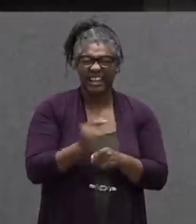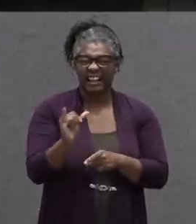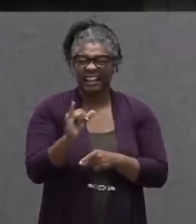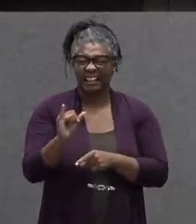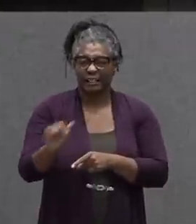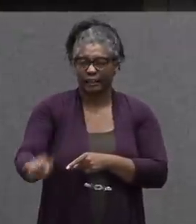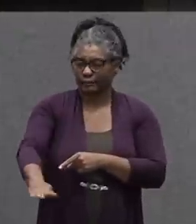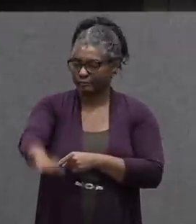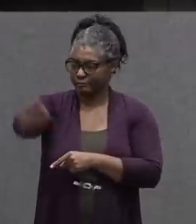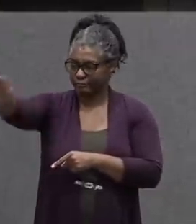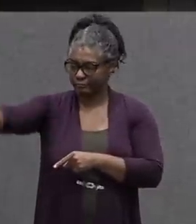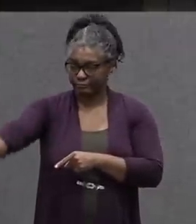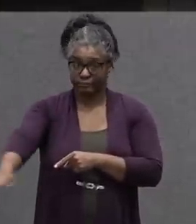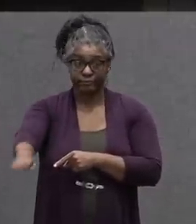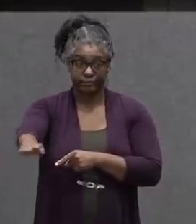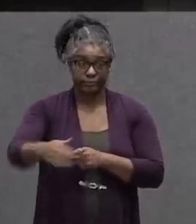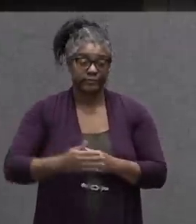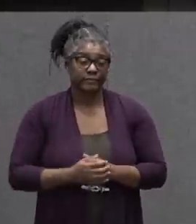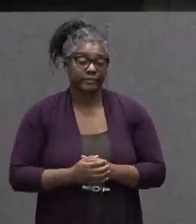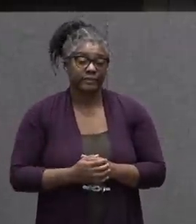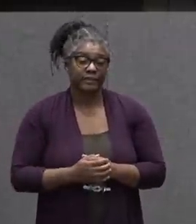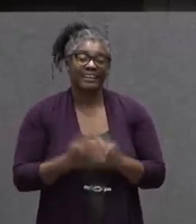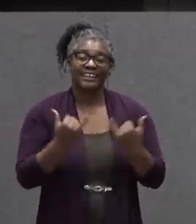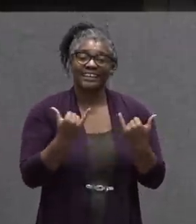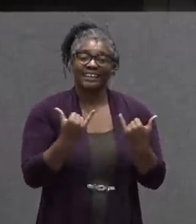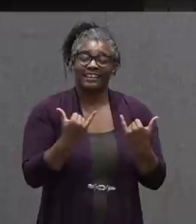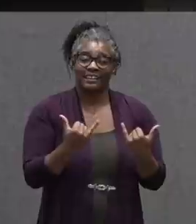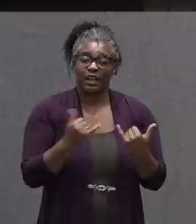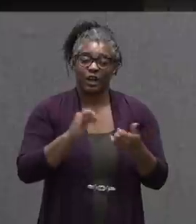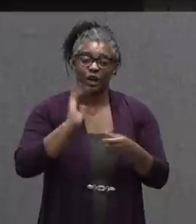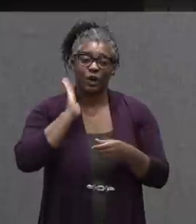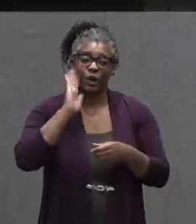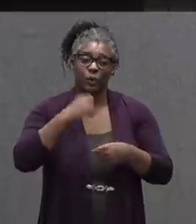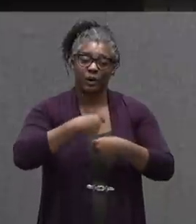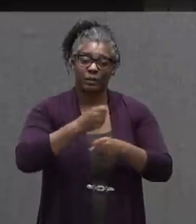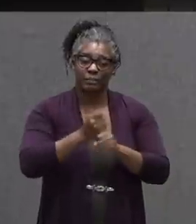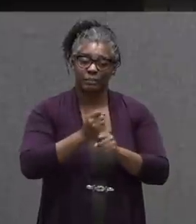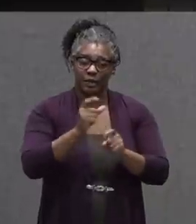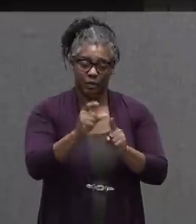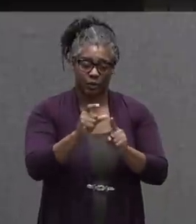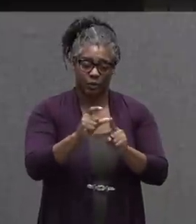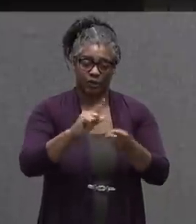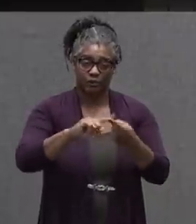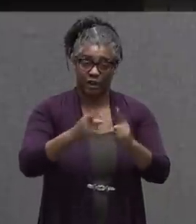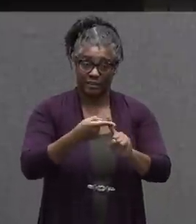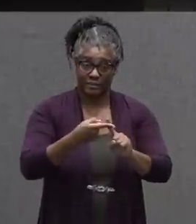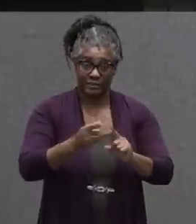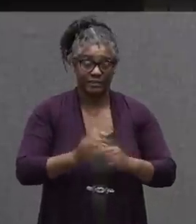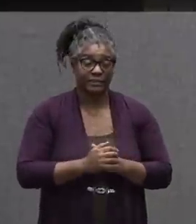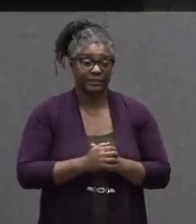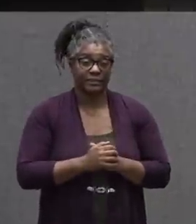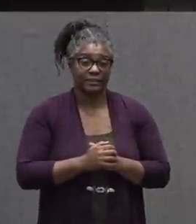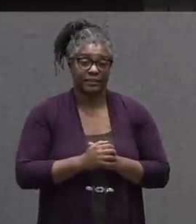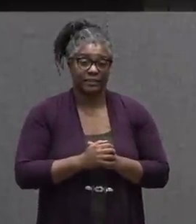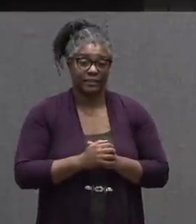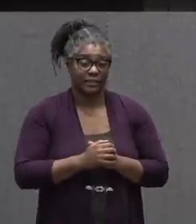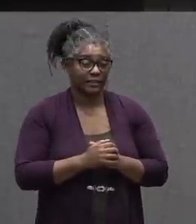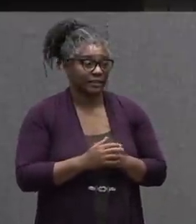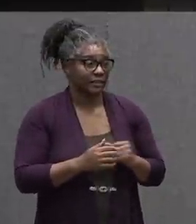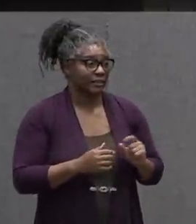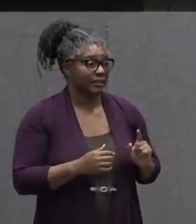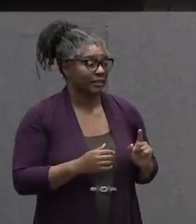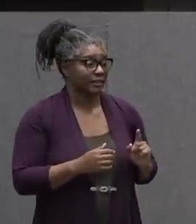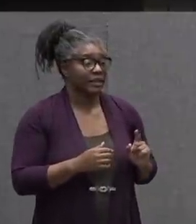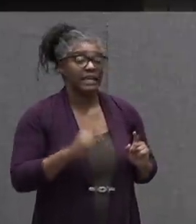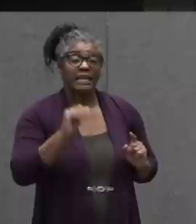word friend. And if you made your sight word booklet with me, you could maybe keep that open